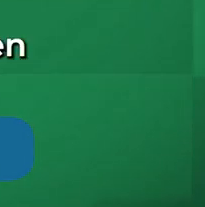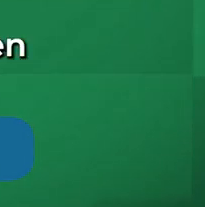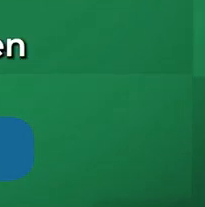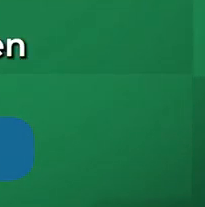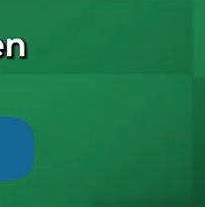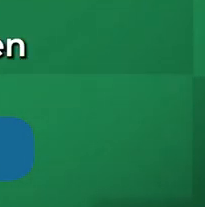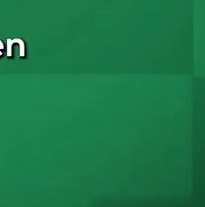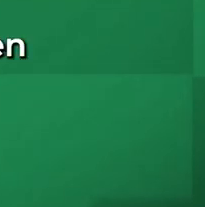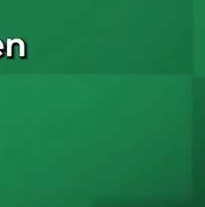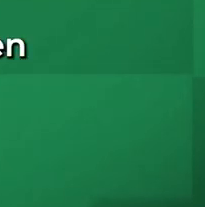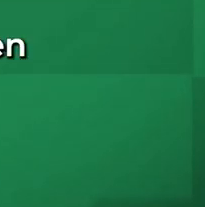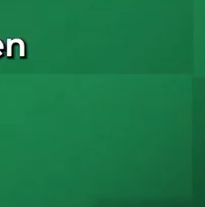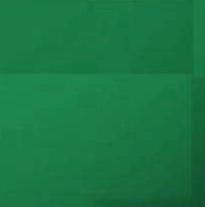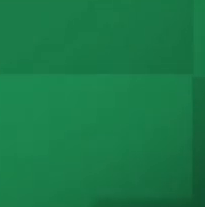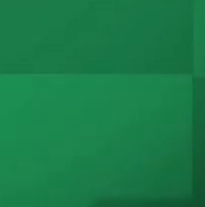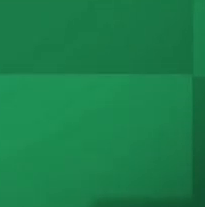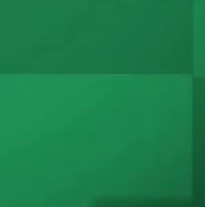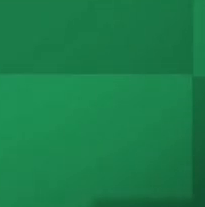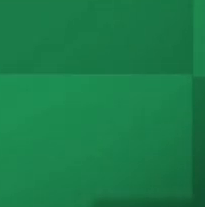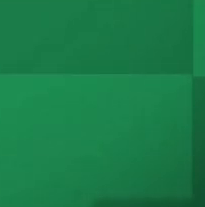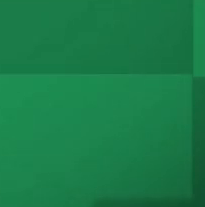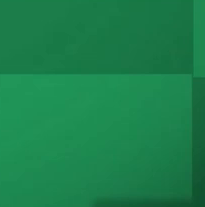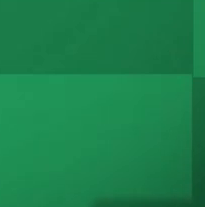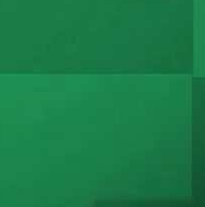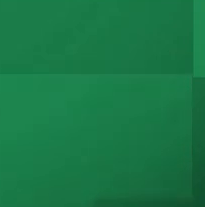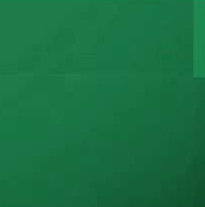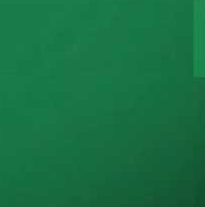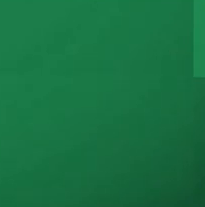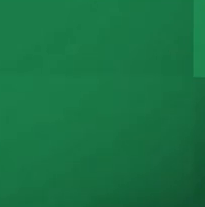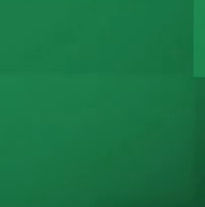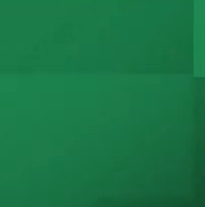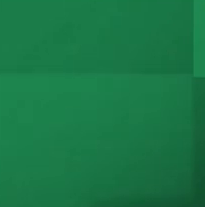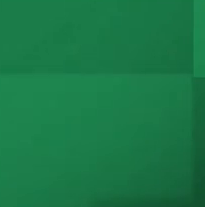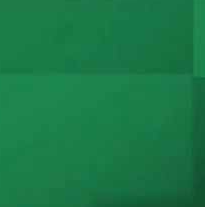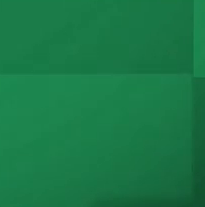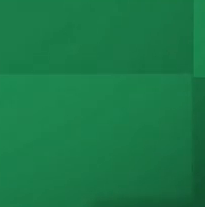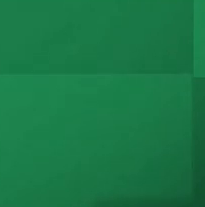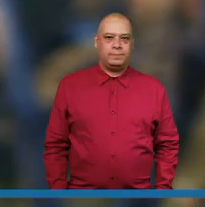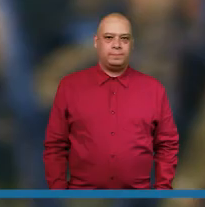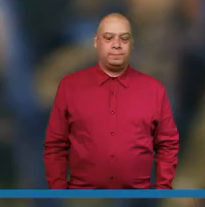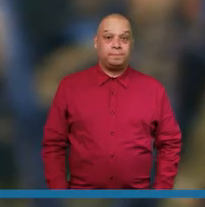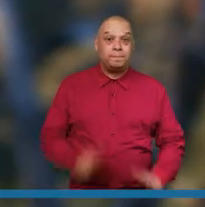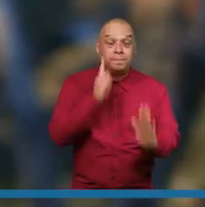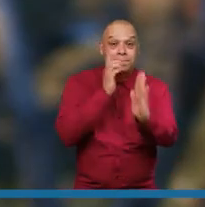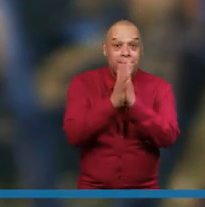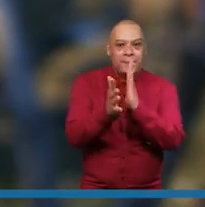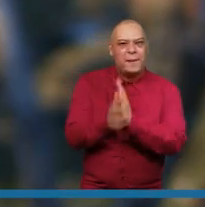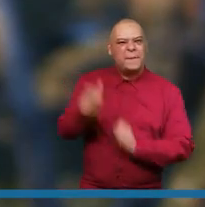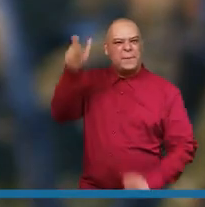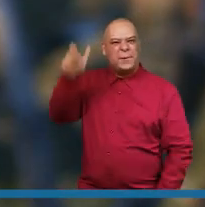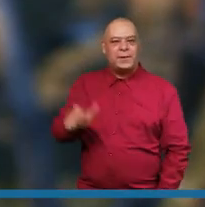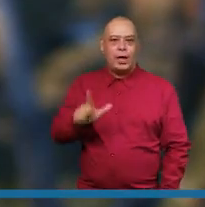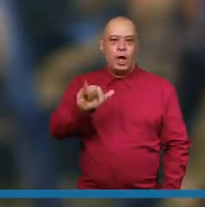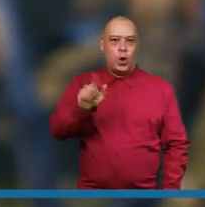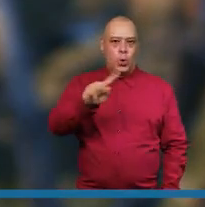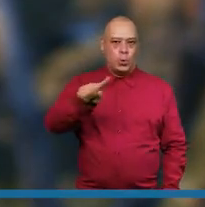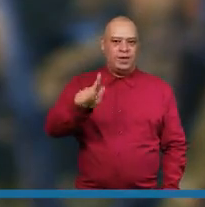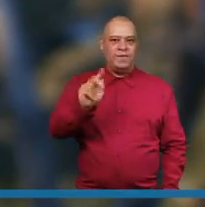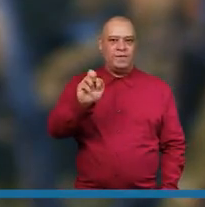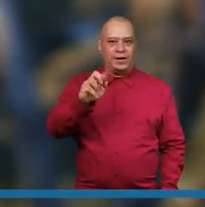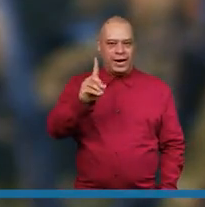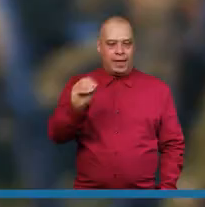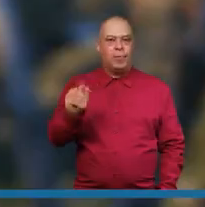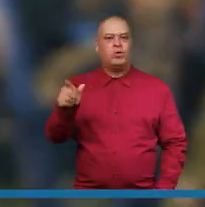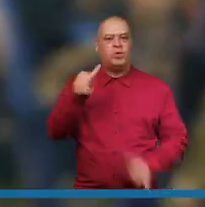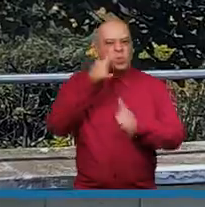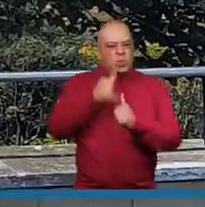urban agenda in Latin America. Thank you very much. Ahora conozcamos a Luis Fernando González. Él